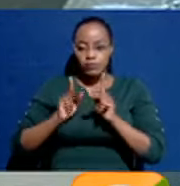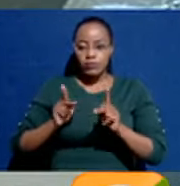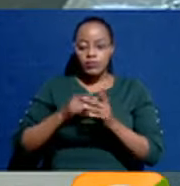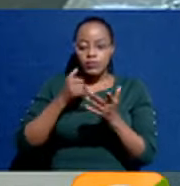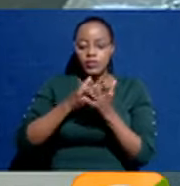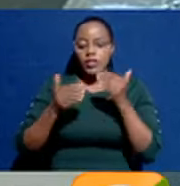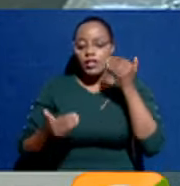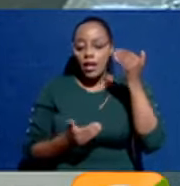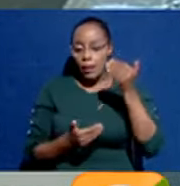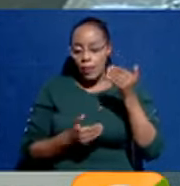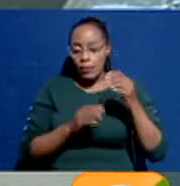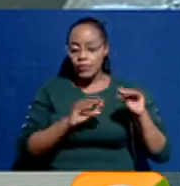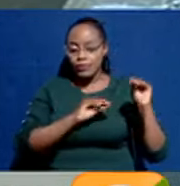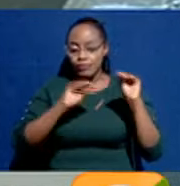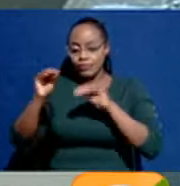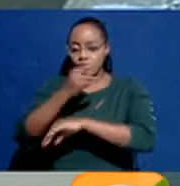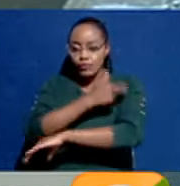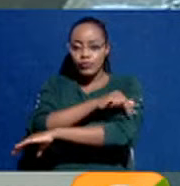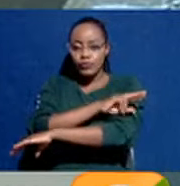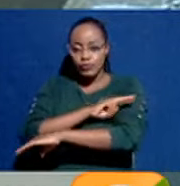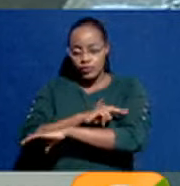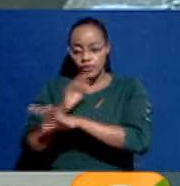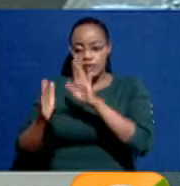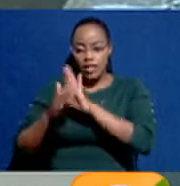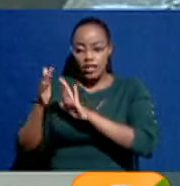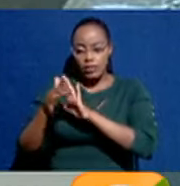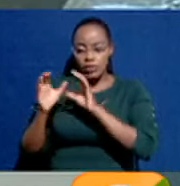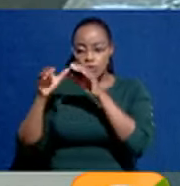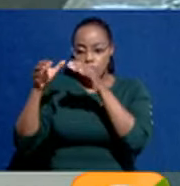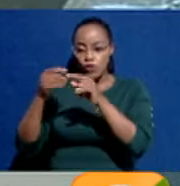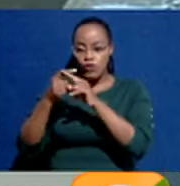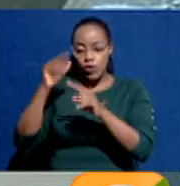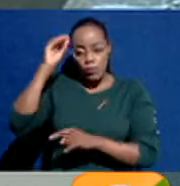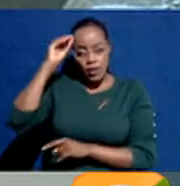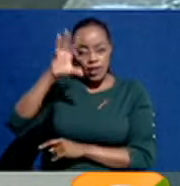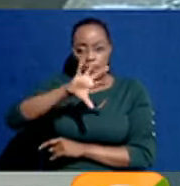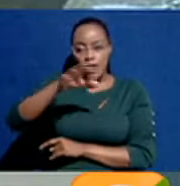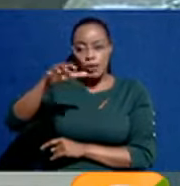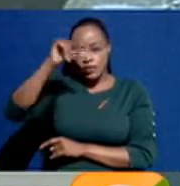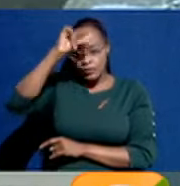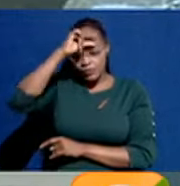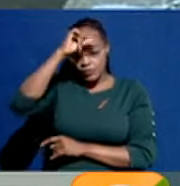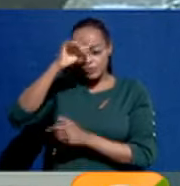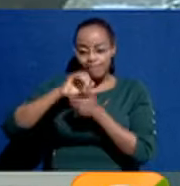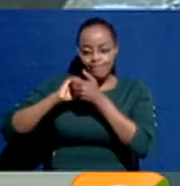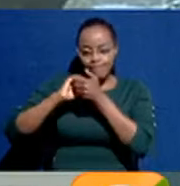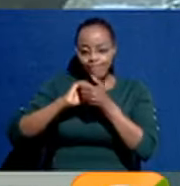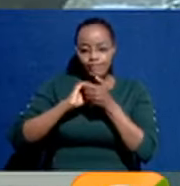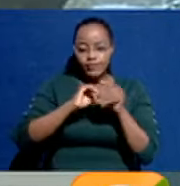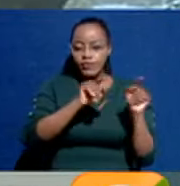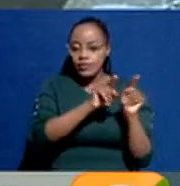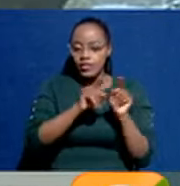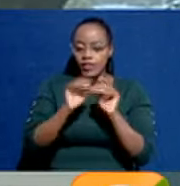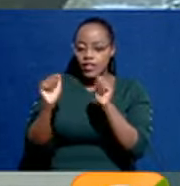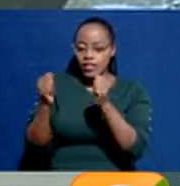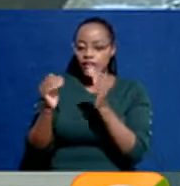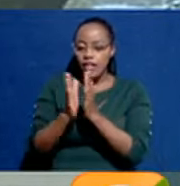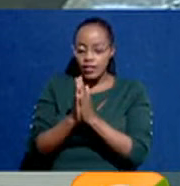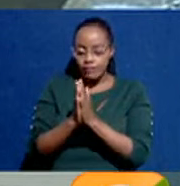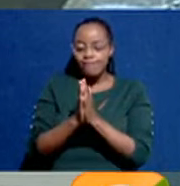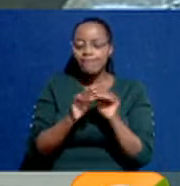a child, were rushed to hospital as emergency crews from Kiambu County government engaged in a rescue and